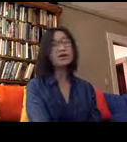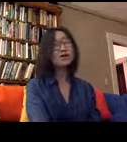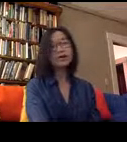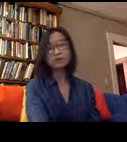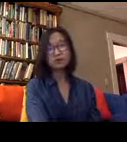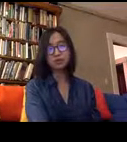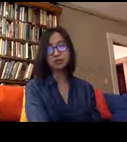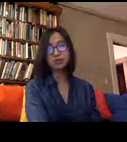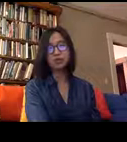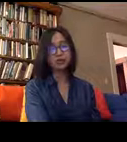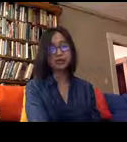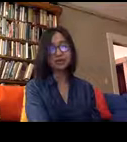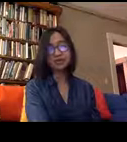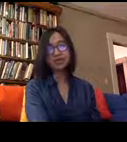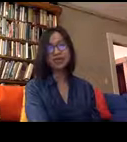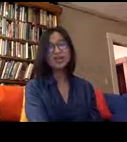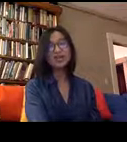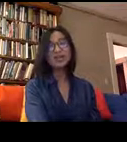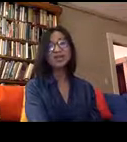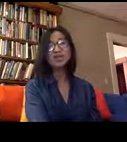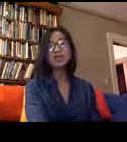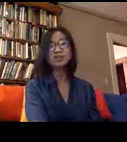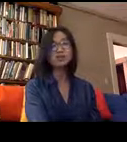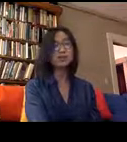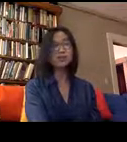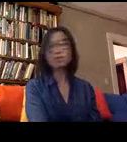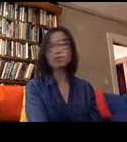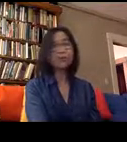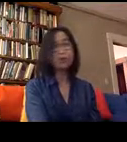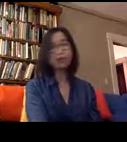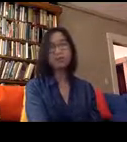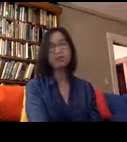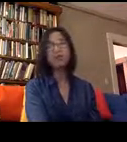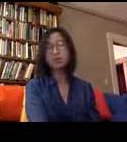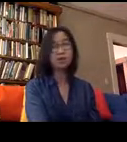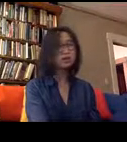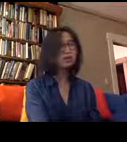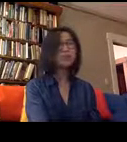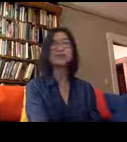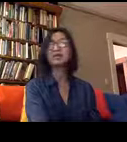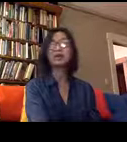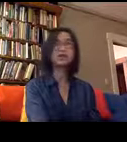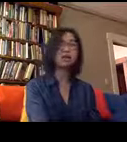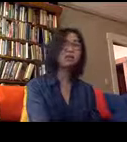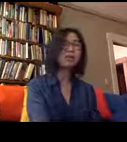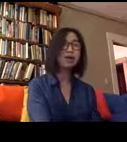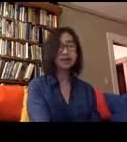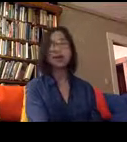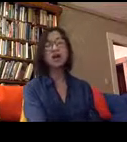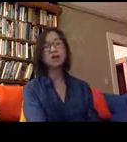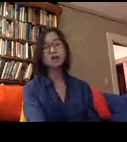I love to work. I love to, no matter what kind of full-time jobs, and I come